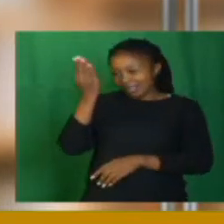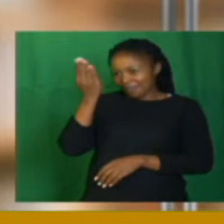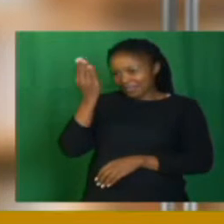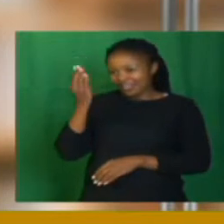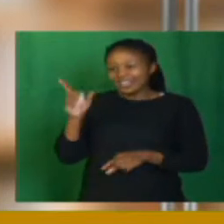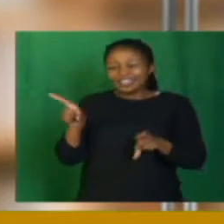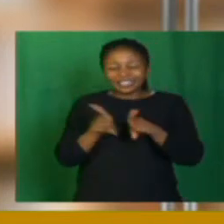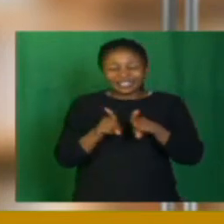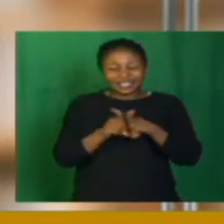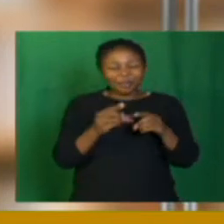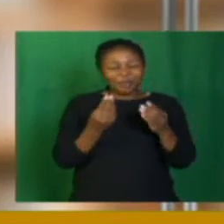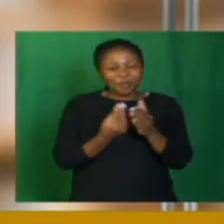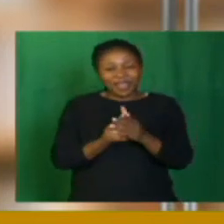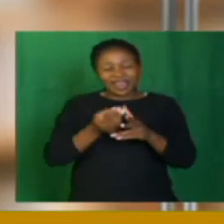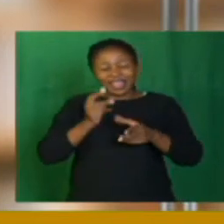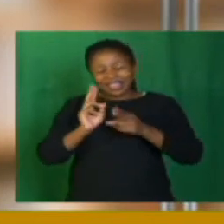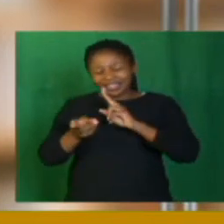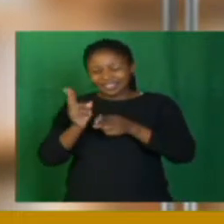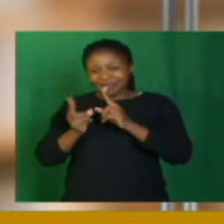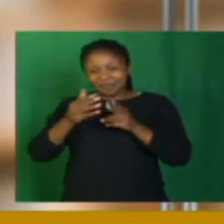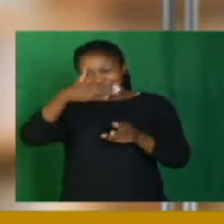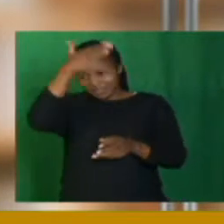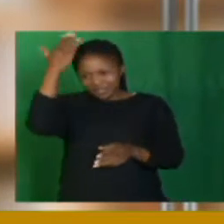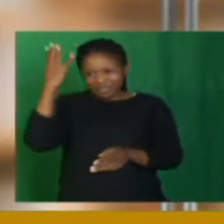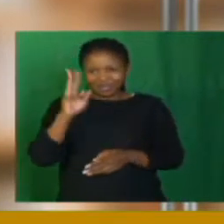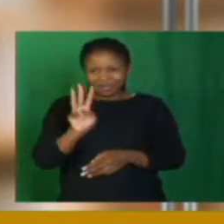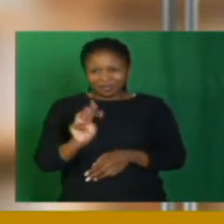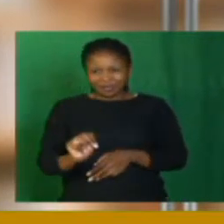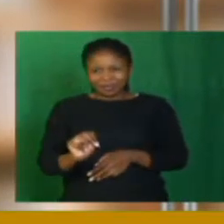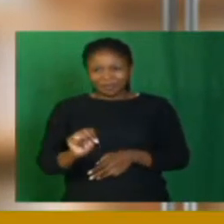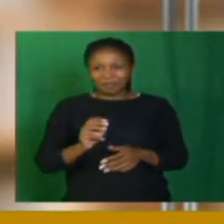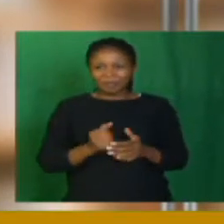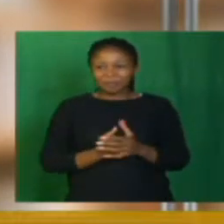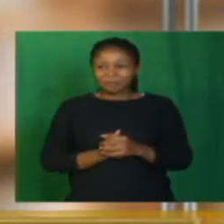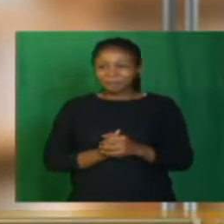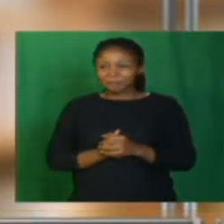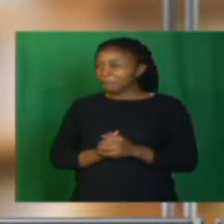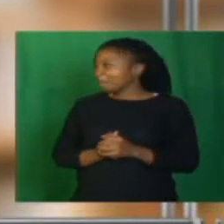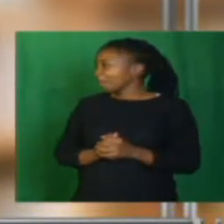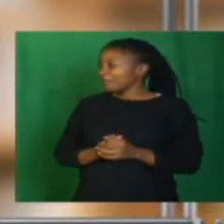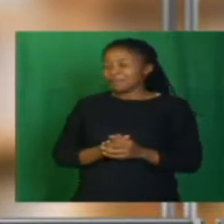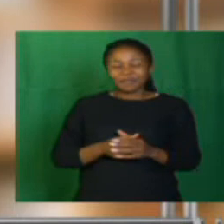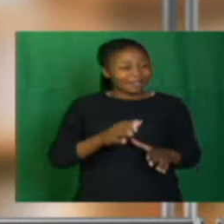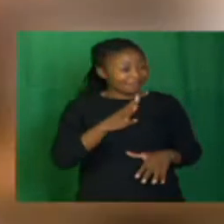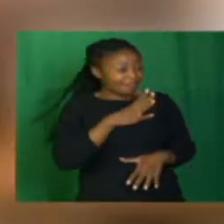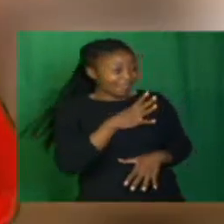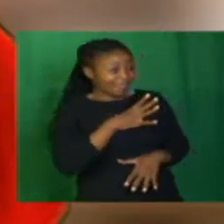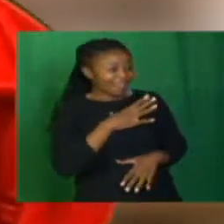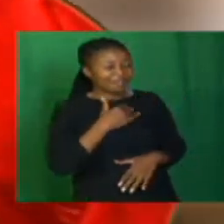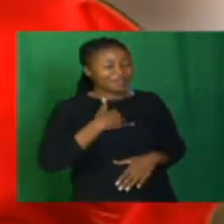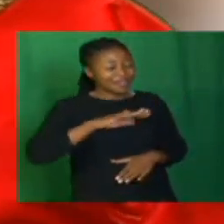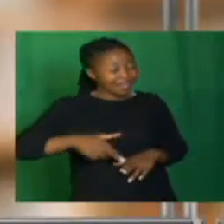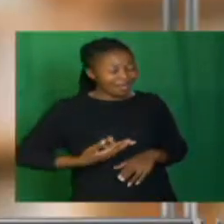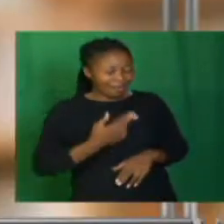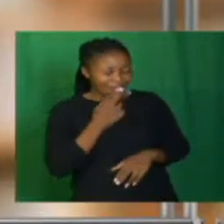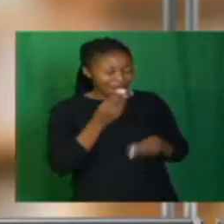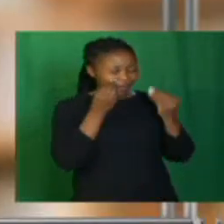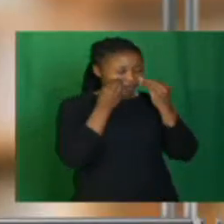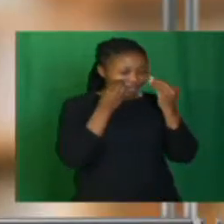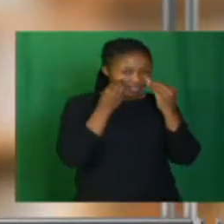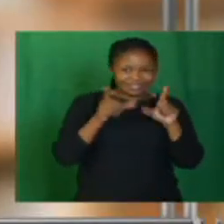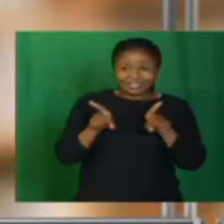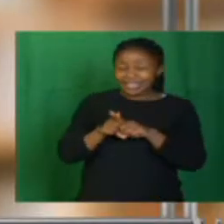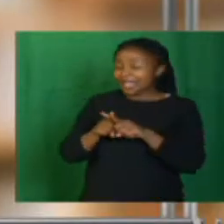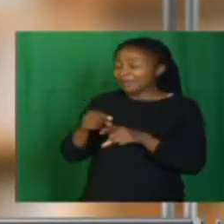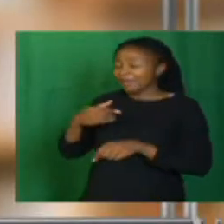is our sign language interpreter, Nombumelelo Hadebe. How are you doing today, Winile? I'm very well, Nowazi. How are you? I'm doing good. Thank you